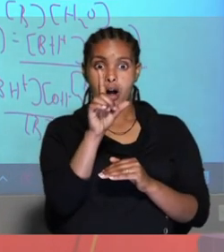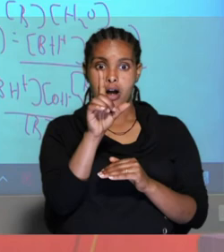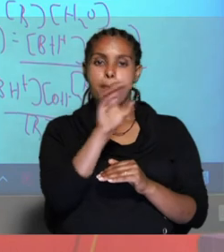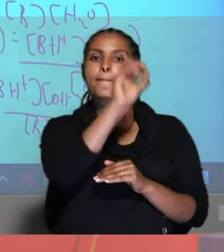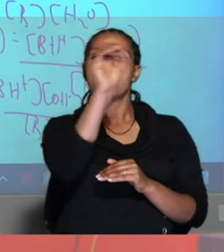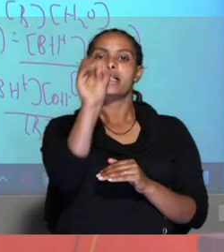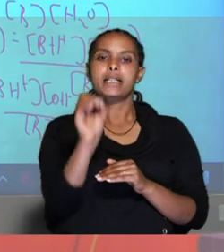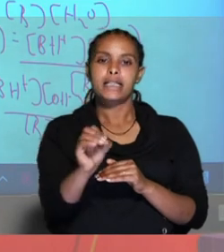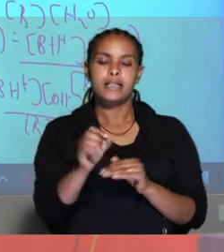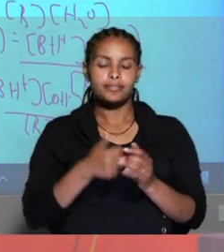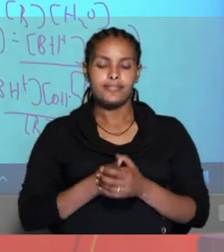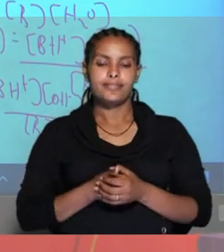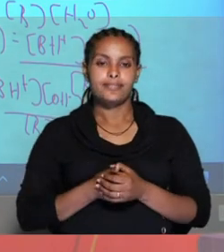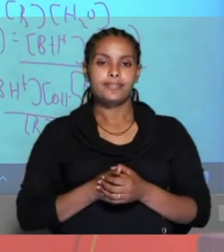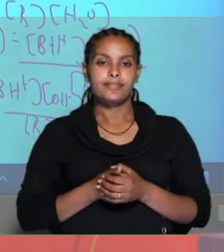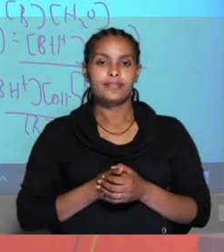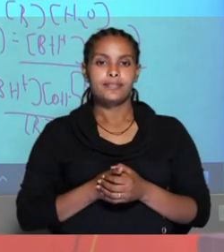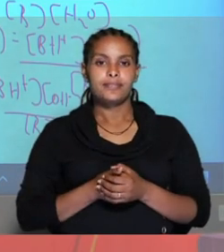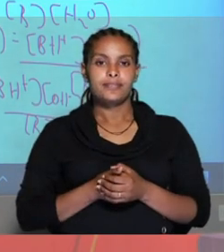1%.